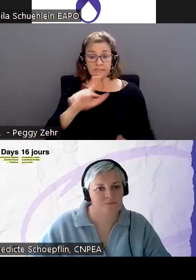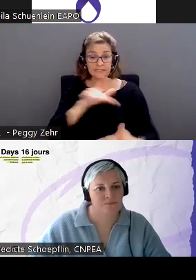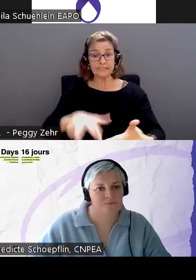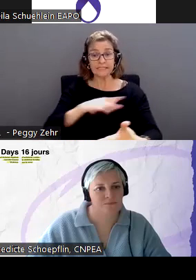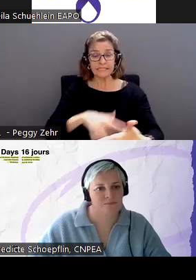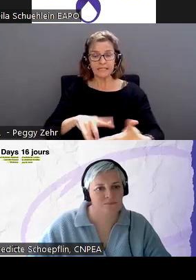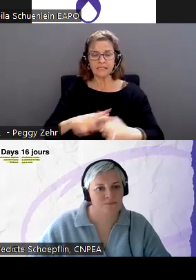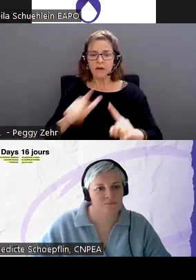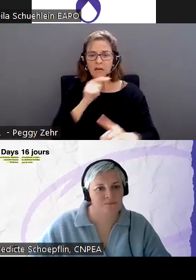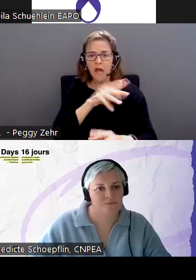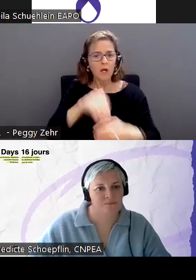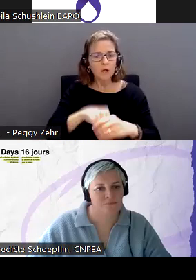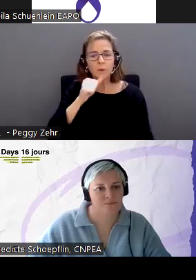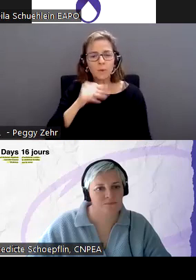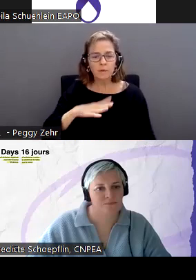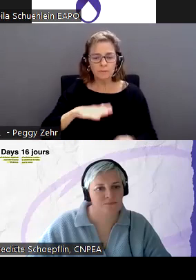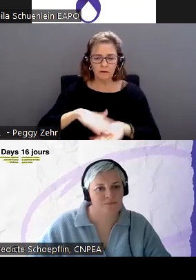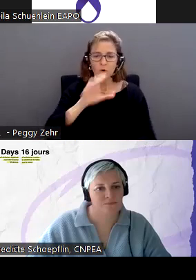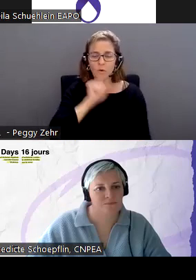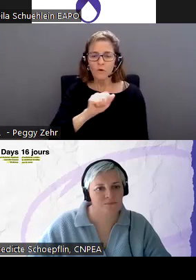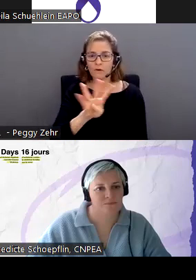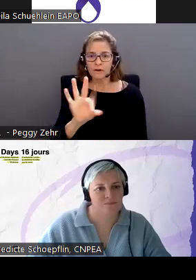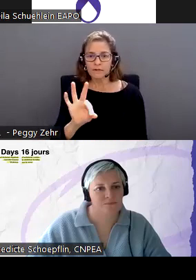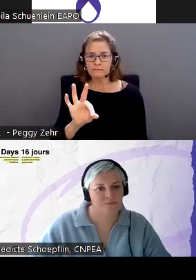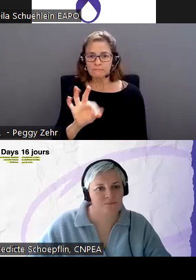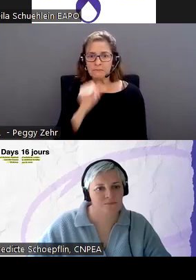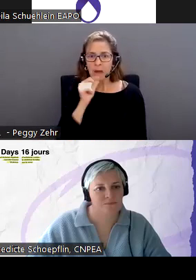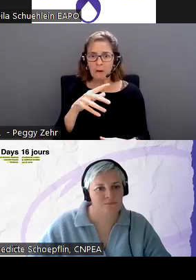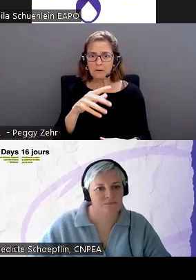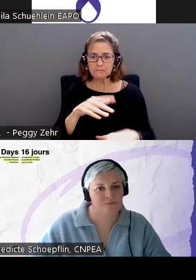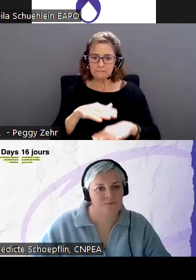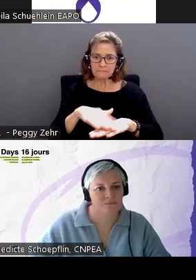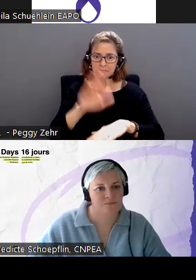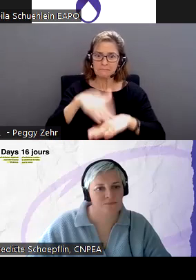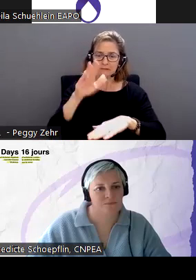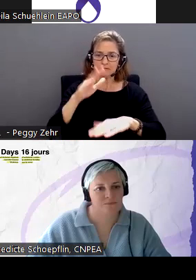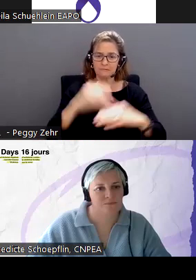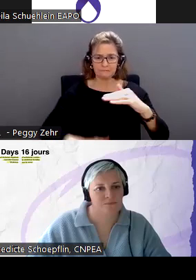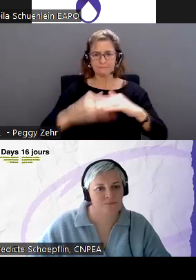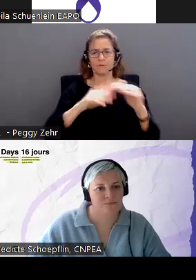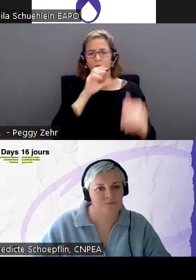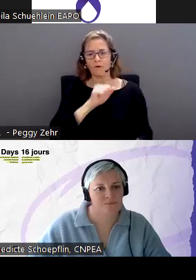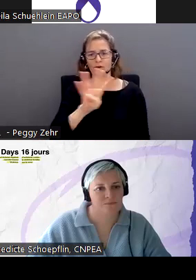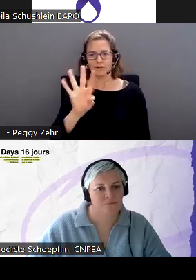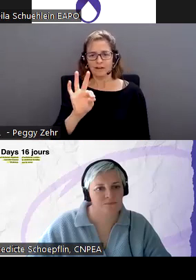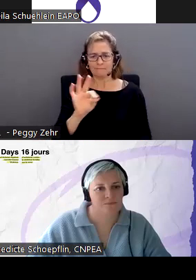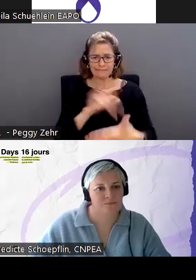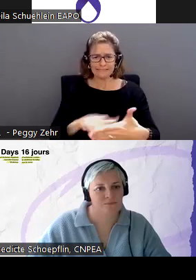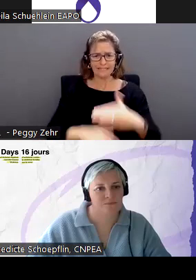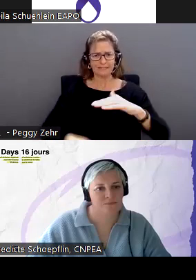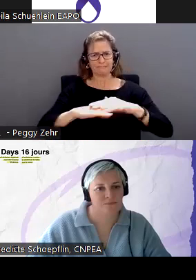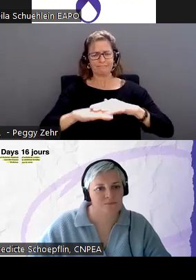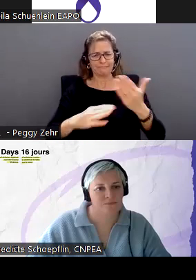women over 50, just over 49. That was the cutoff age for the surveys. The National Action Plan on